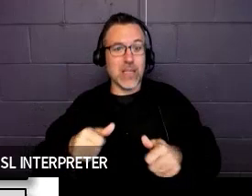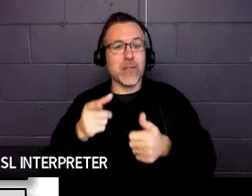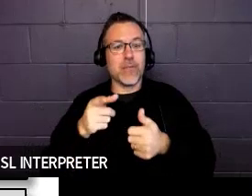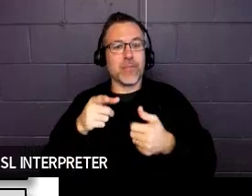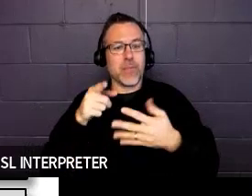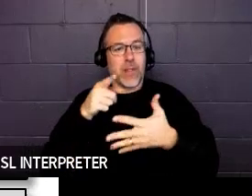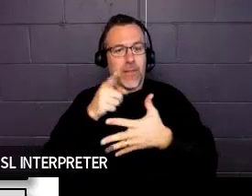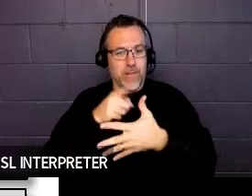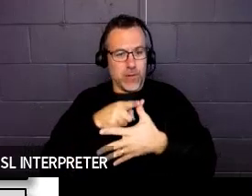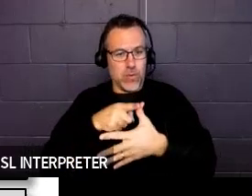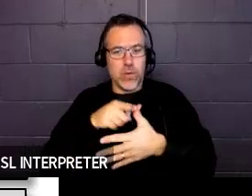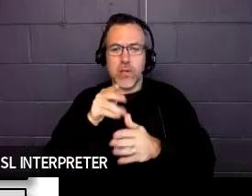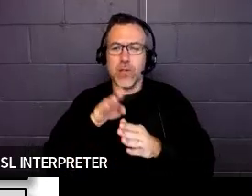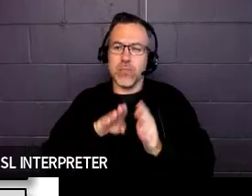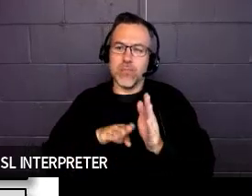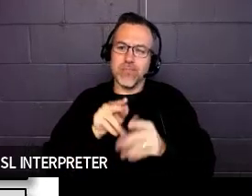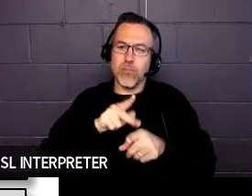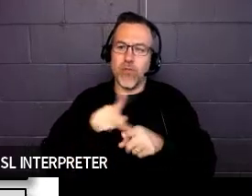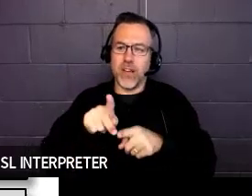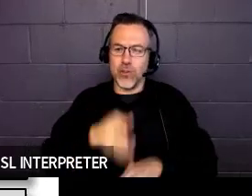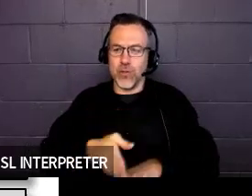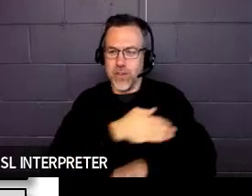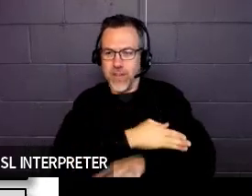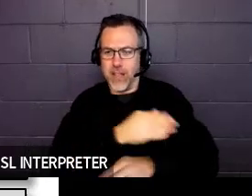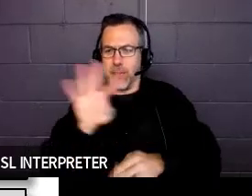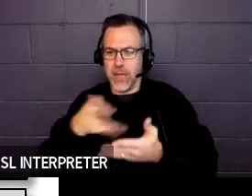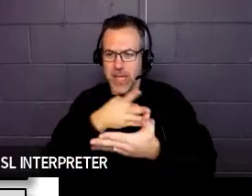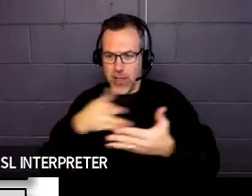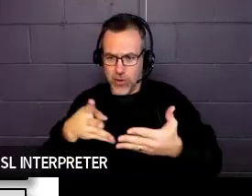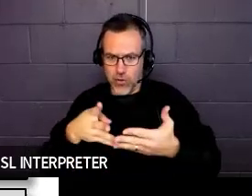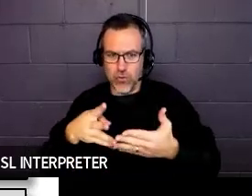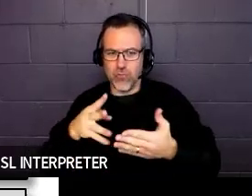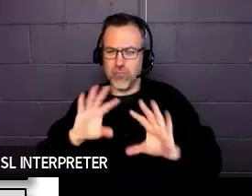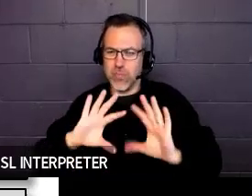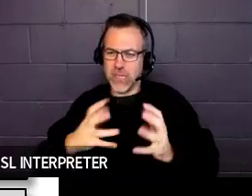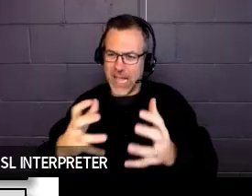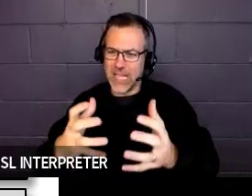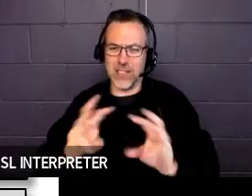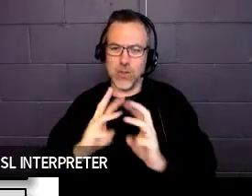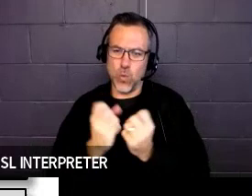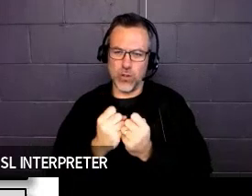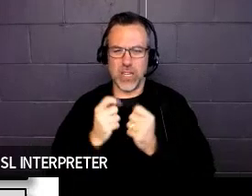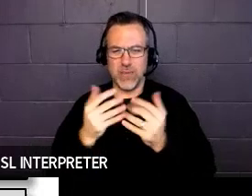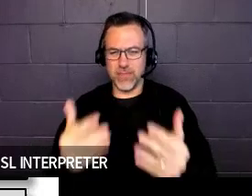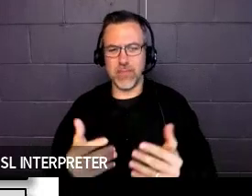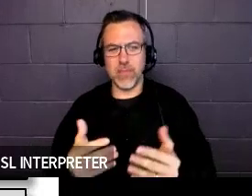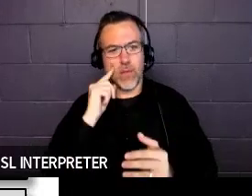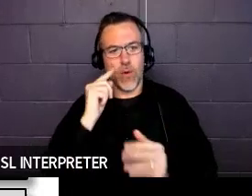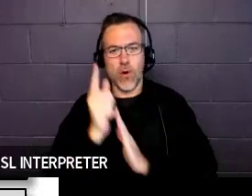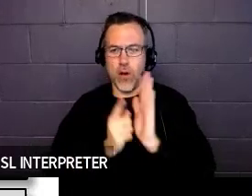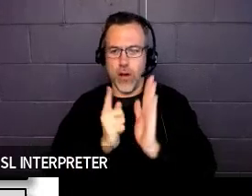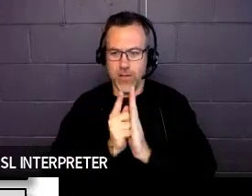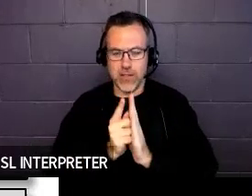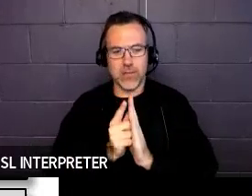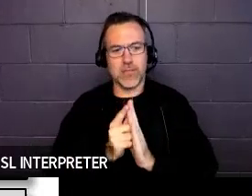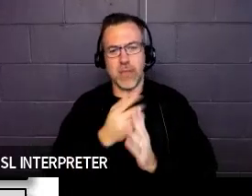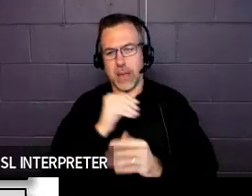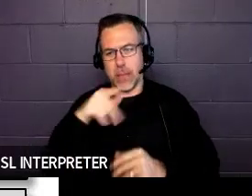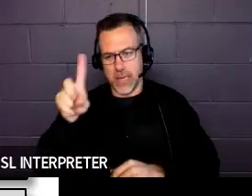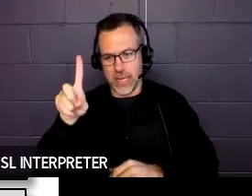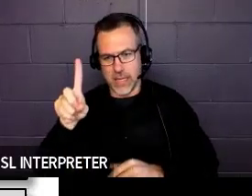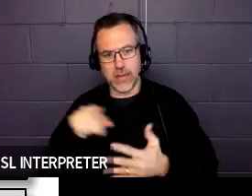is to our professional development calendar for the current office hours and PD. The second